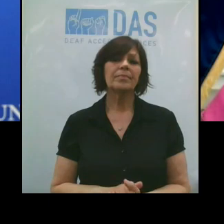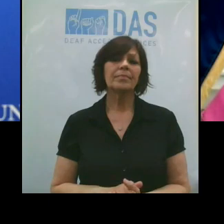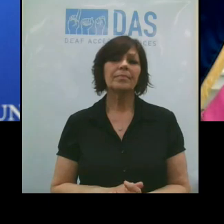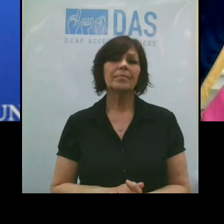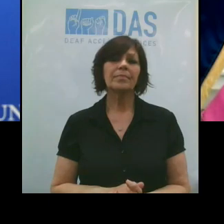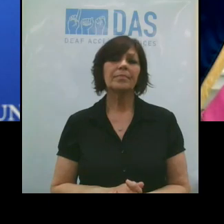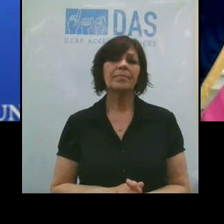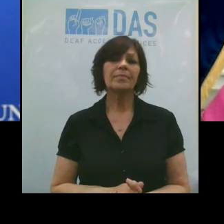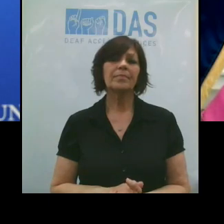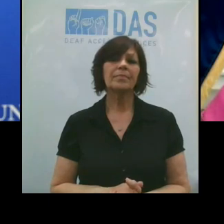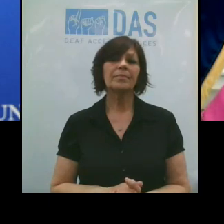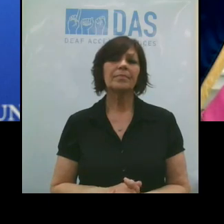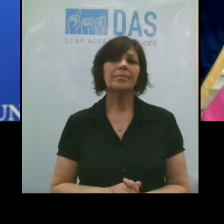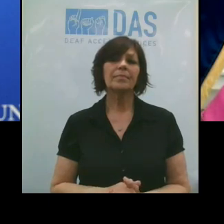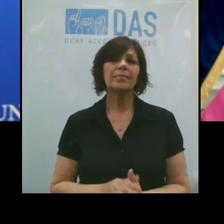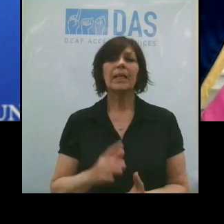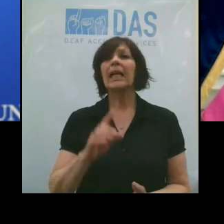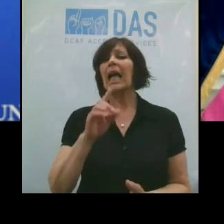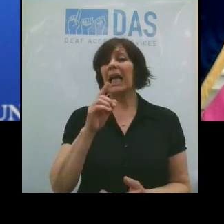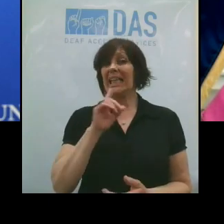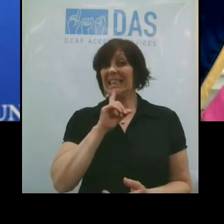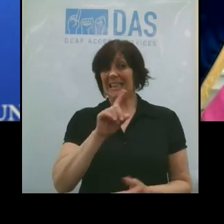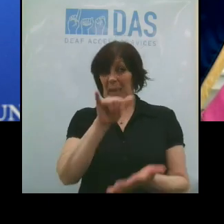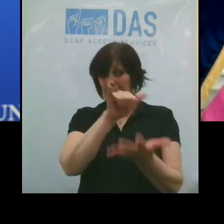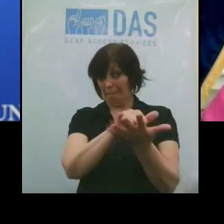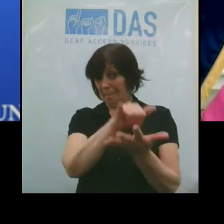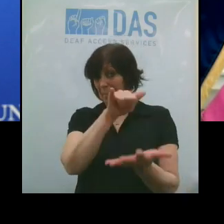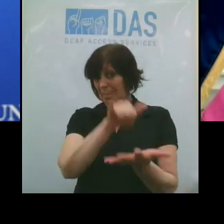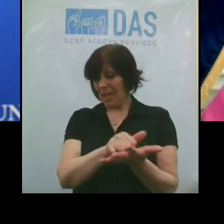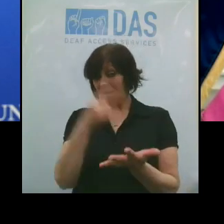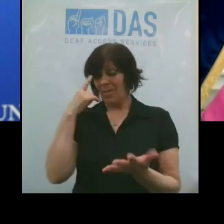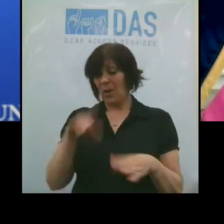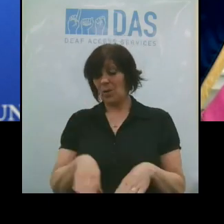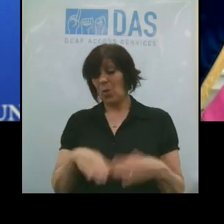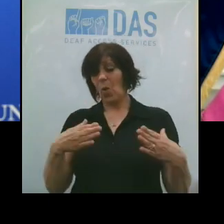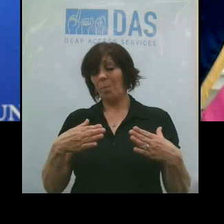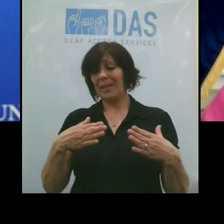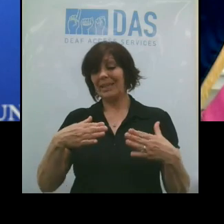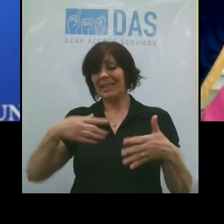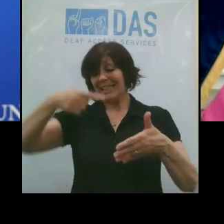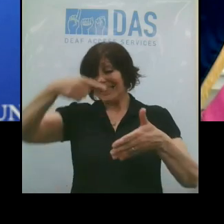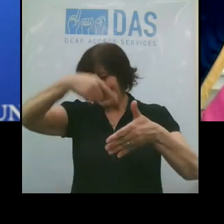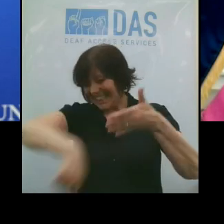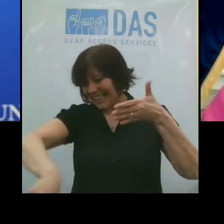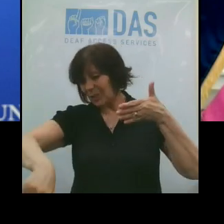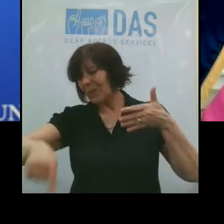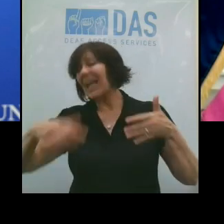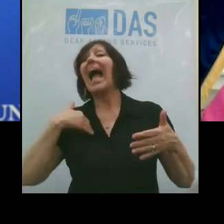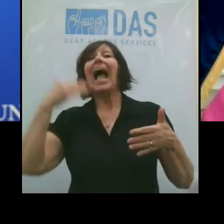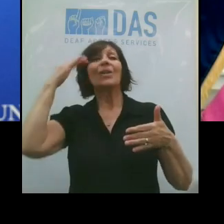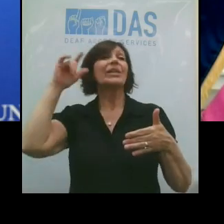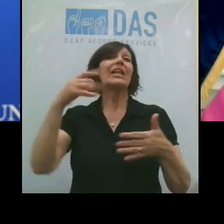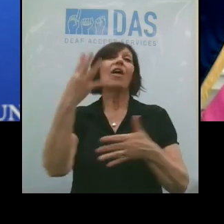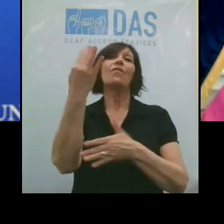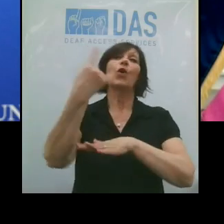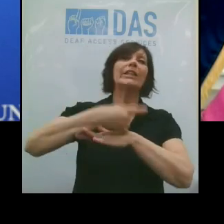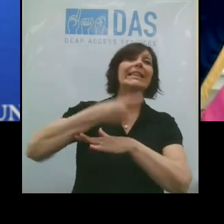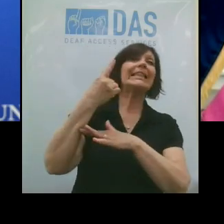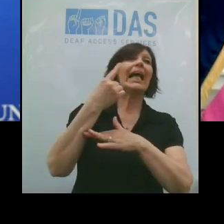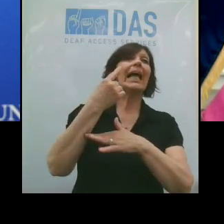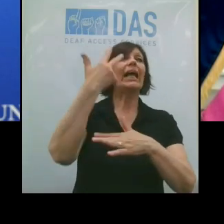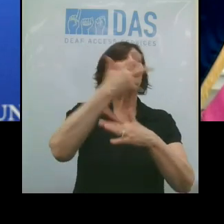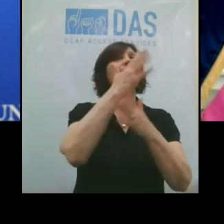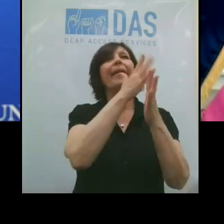from reopening late next week? I know the metrics are complicated, and we hear a lot about 14-day windows and 3-day